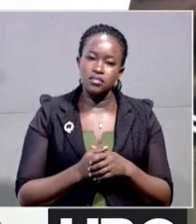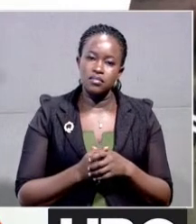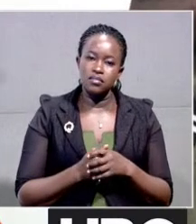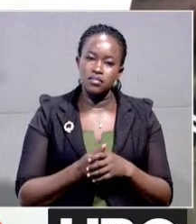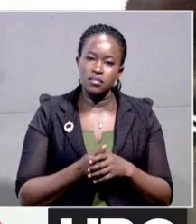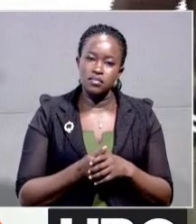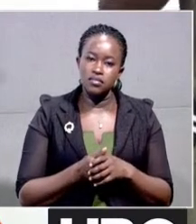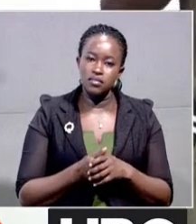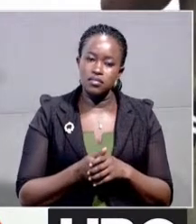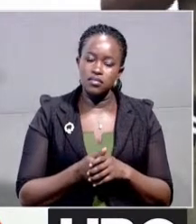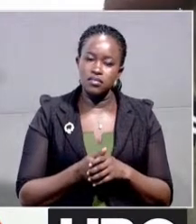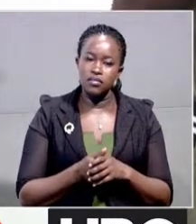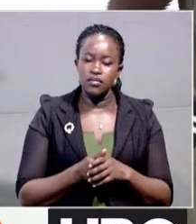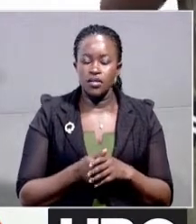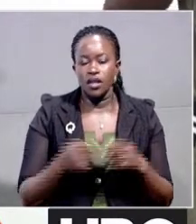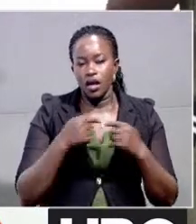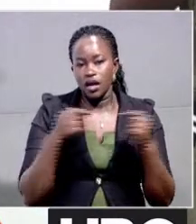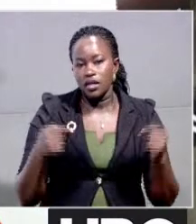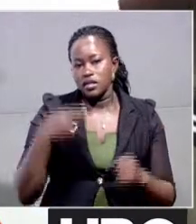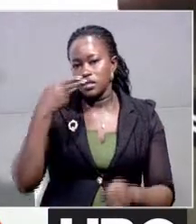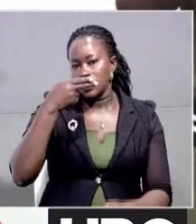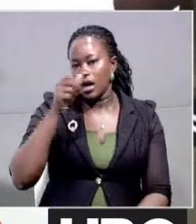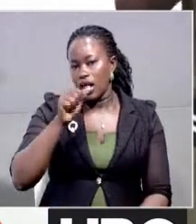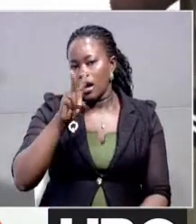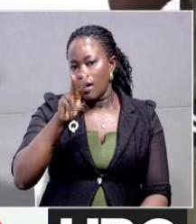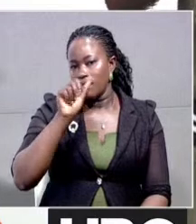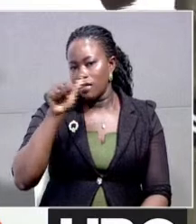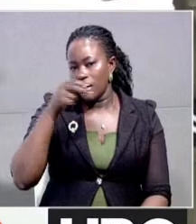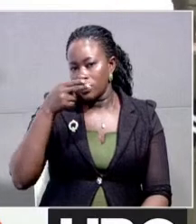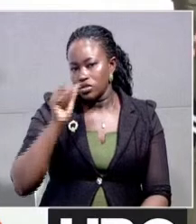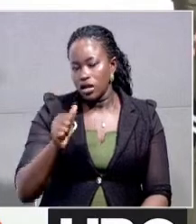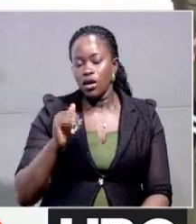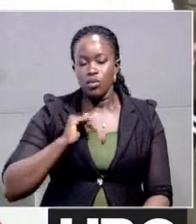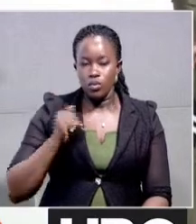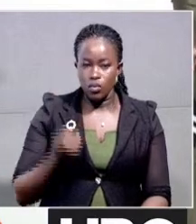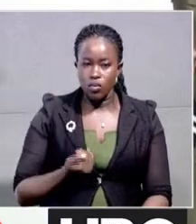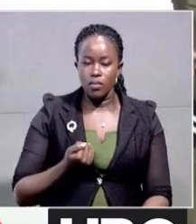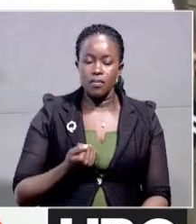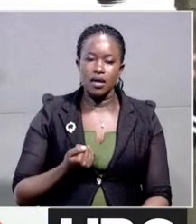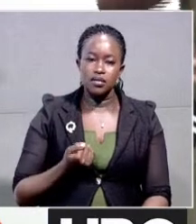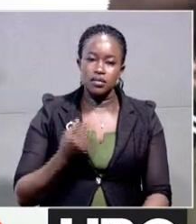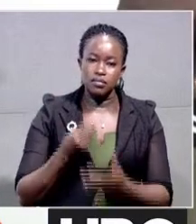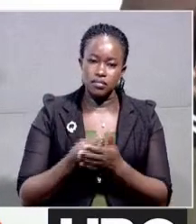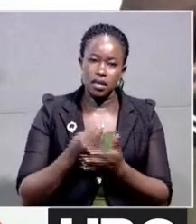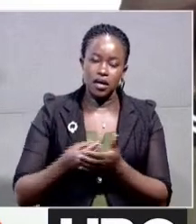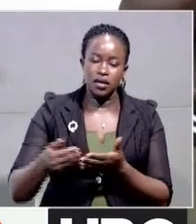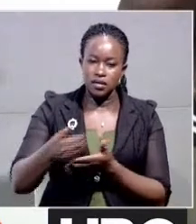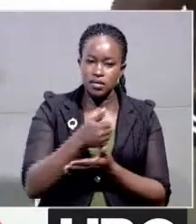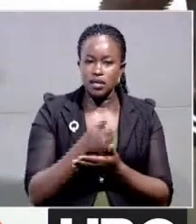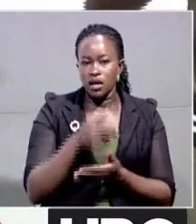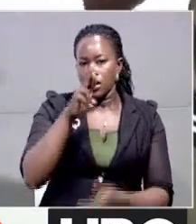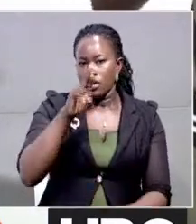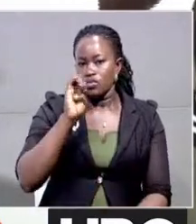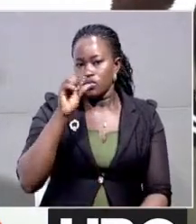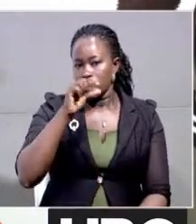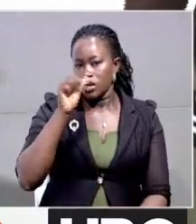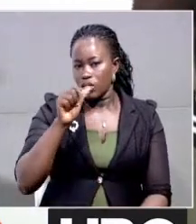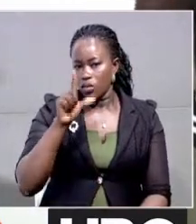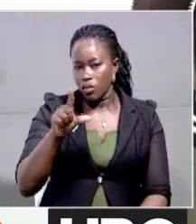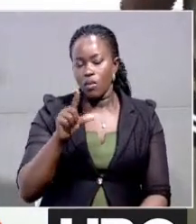against Geneth Kavasha, a female cashier at Rigo Paints,